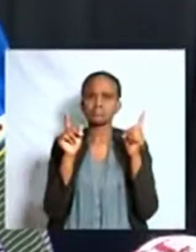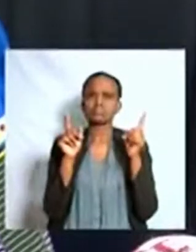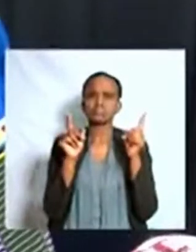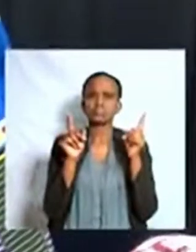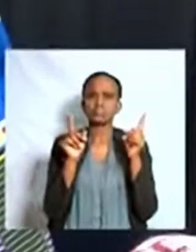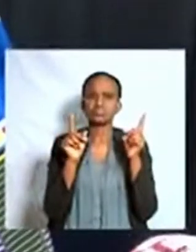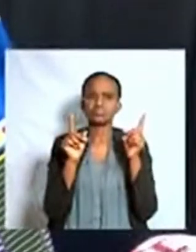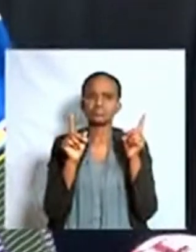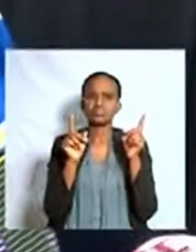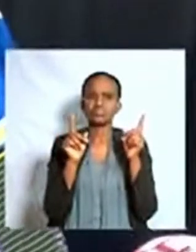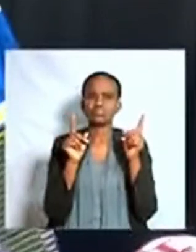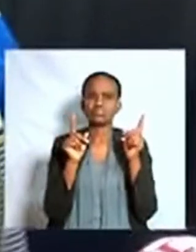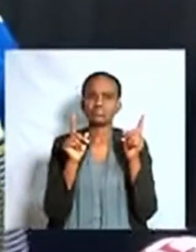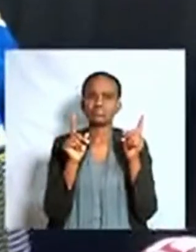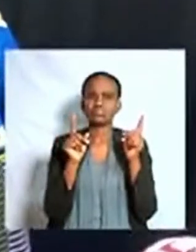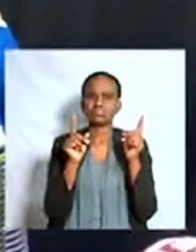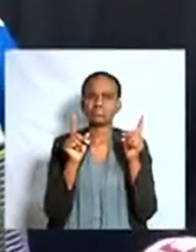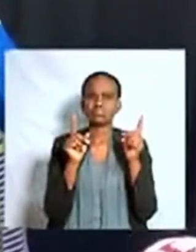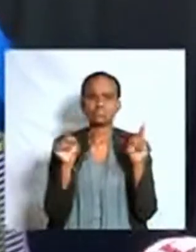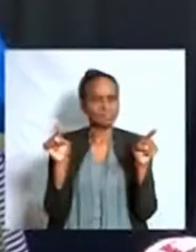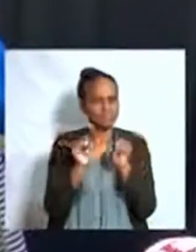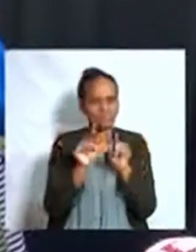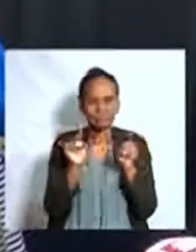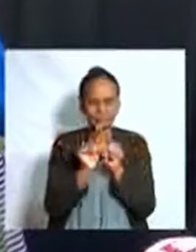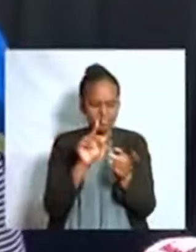No matter what, it's like being a